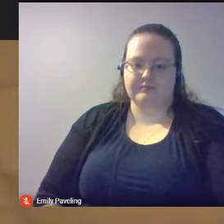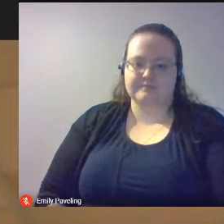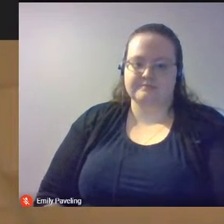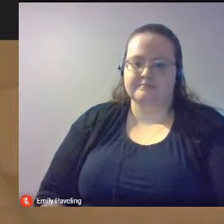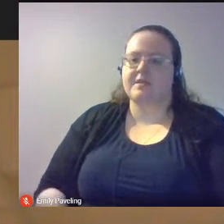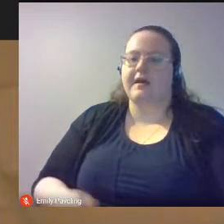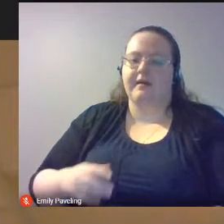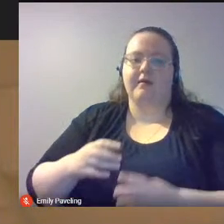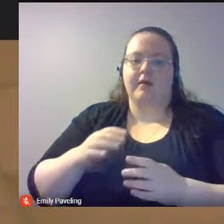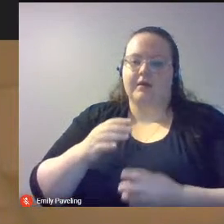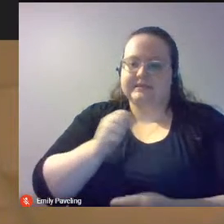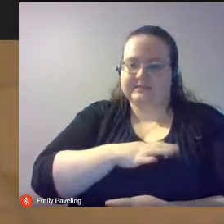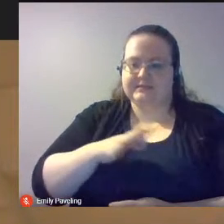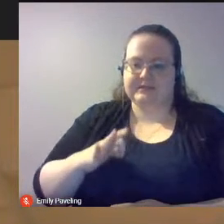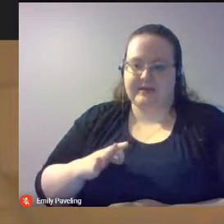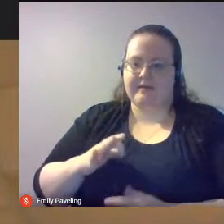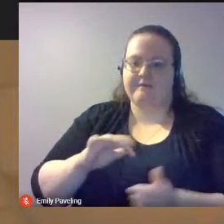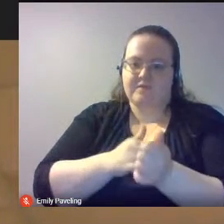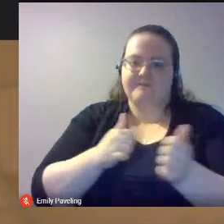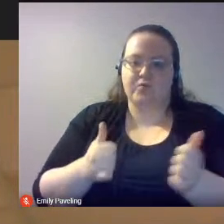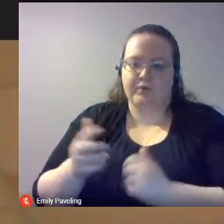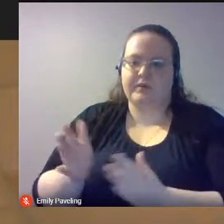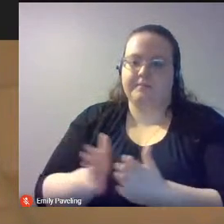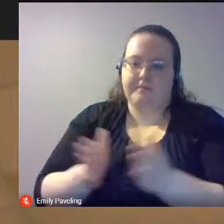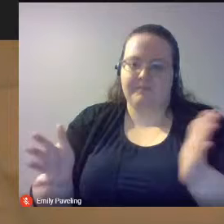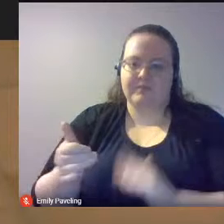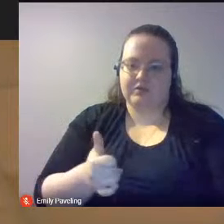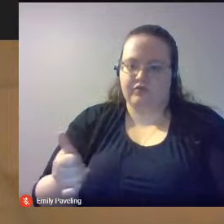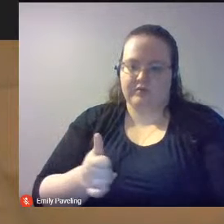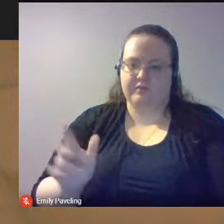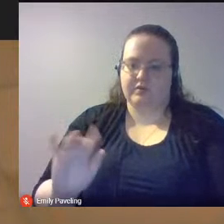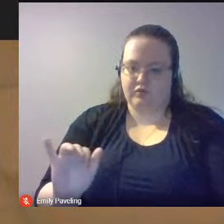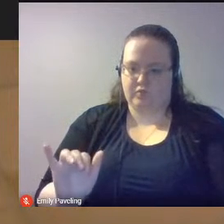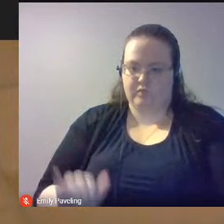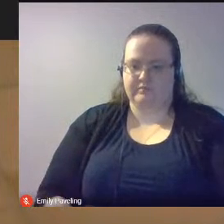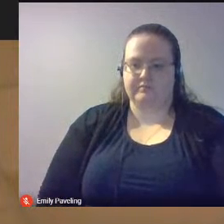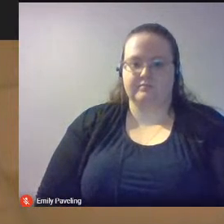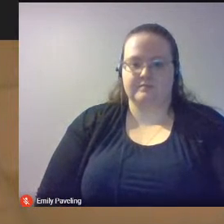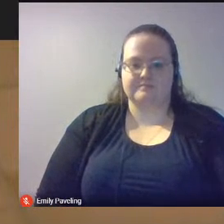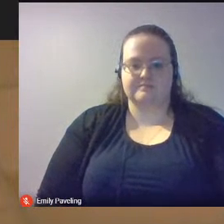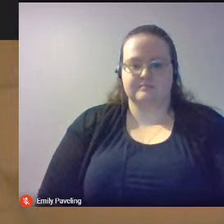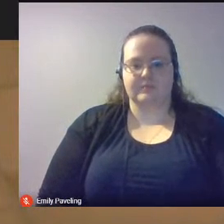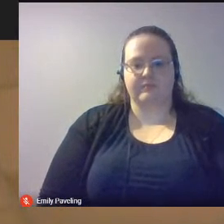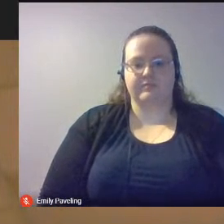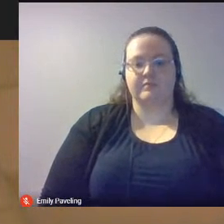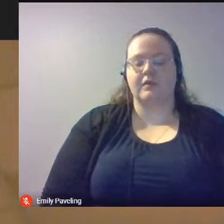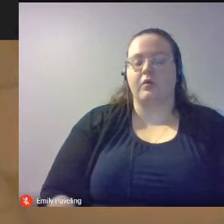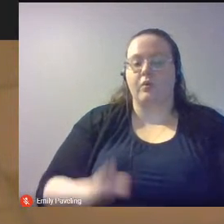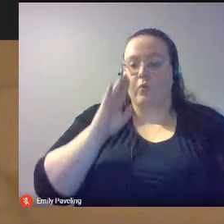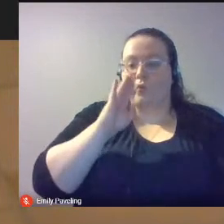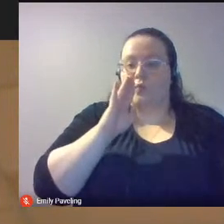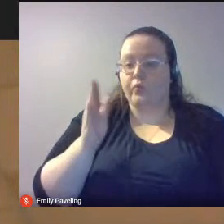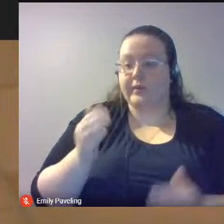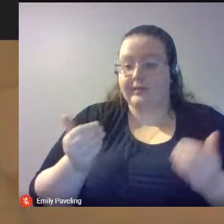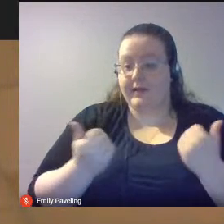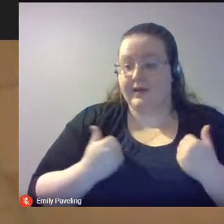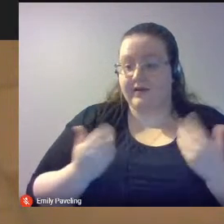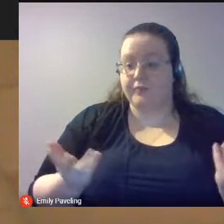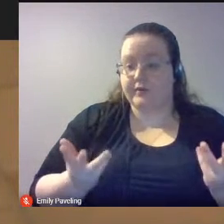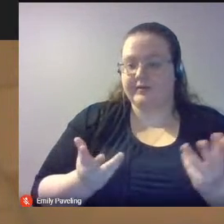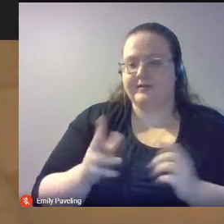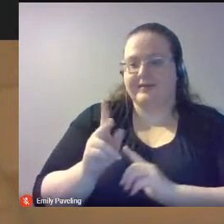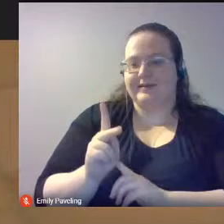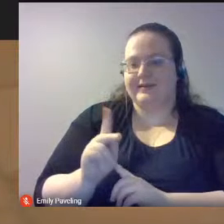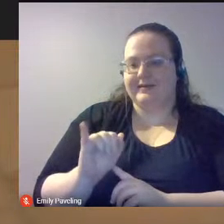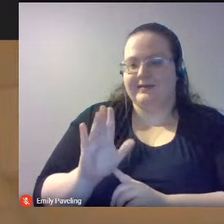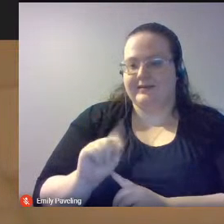public transportation if possible. A kit should be made available for use by the ill